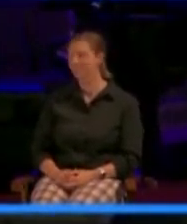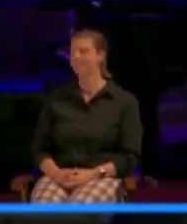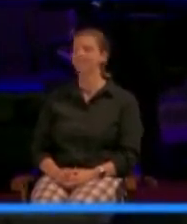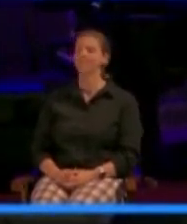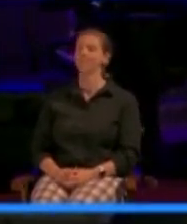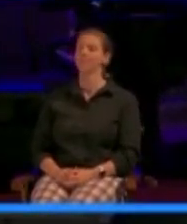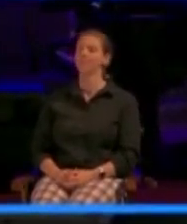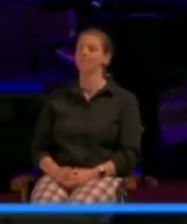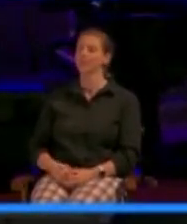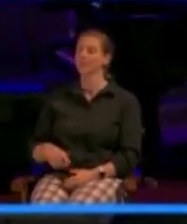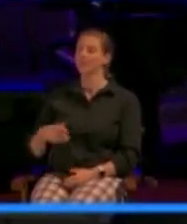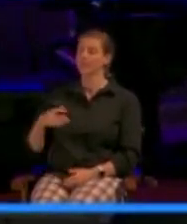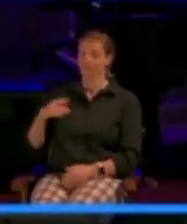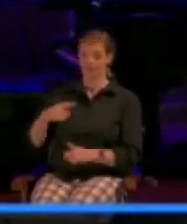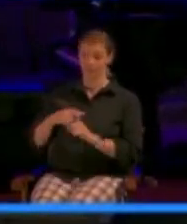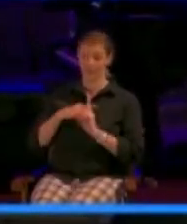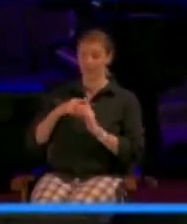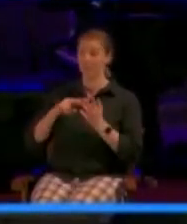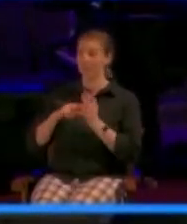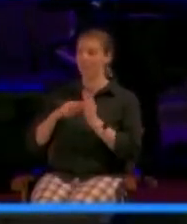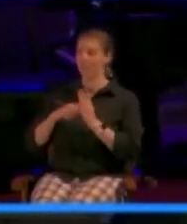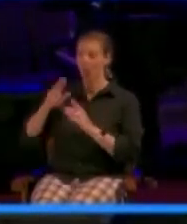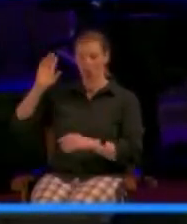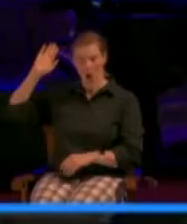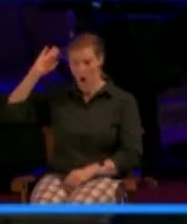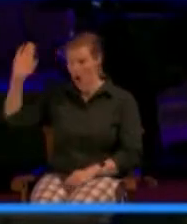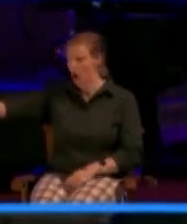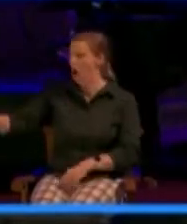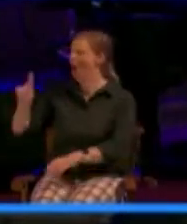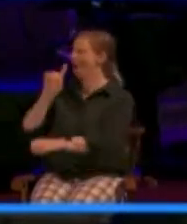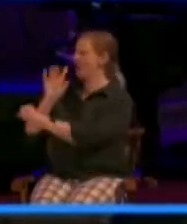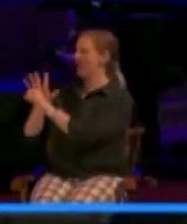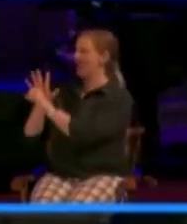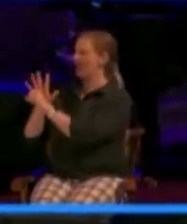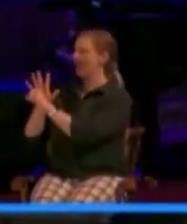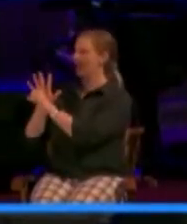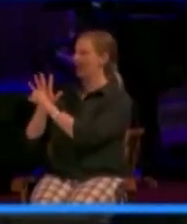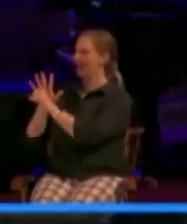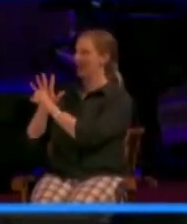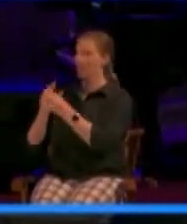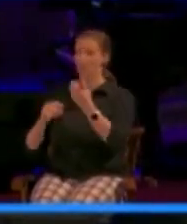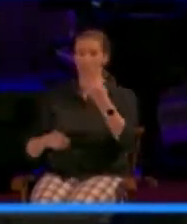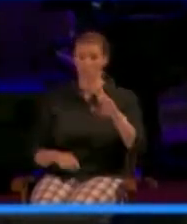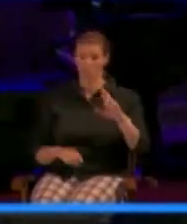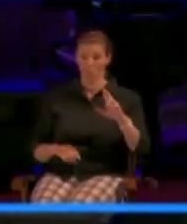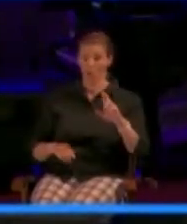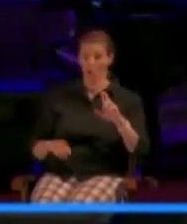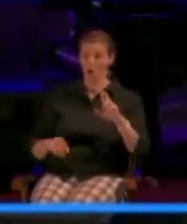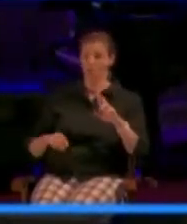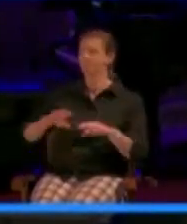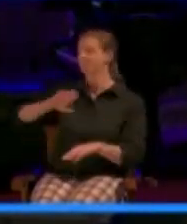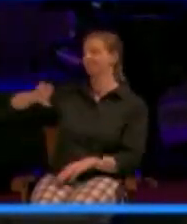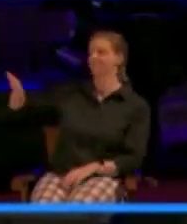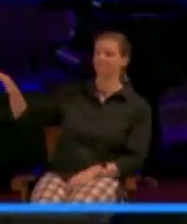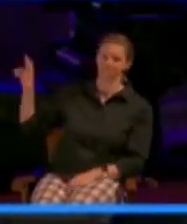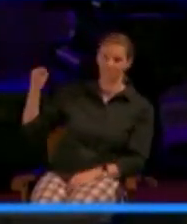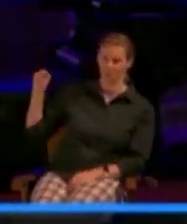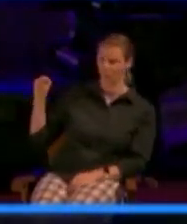or you're not. For at least 80 years and maybe longer, many of us in the church, and